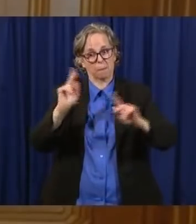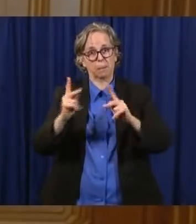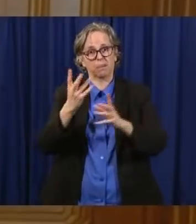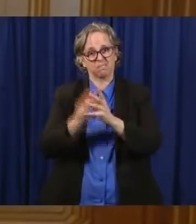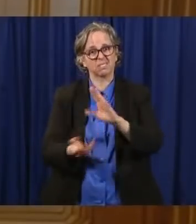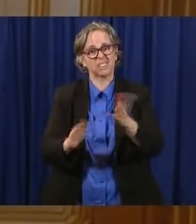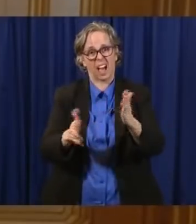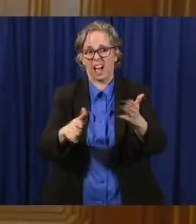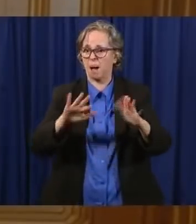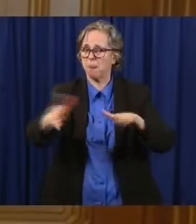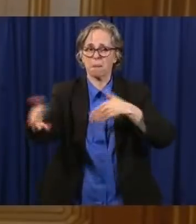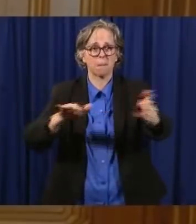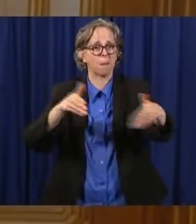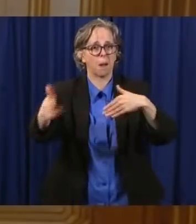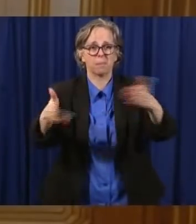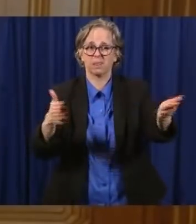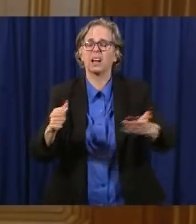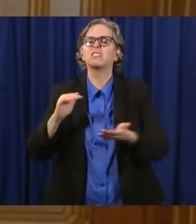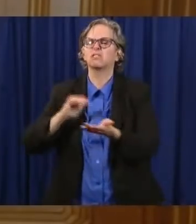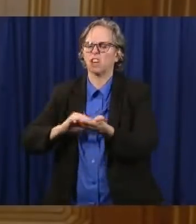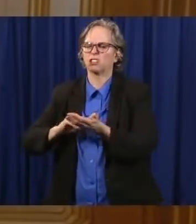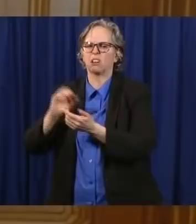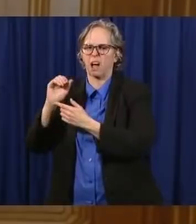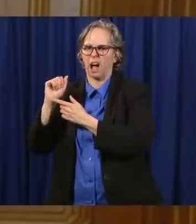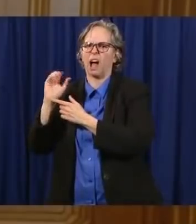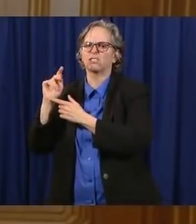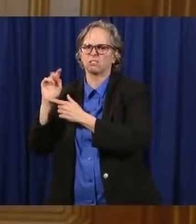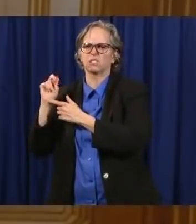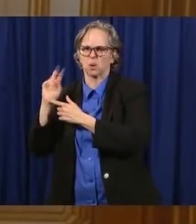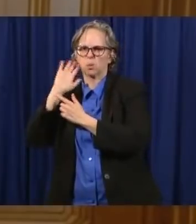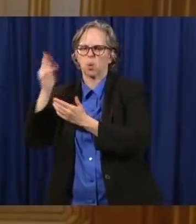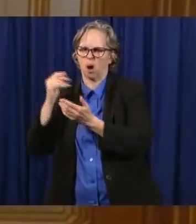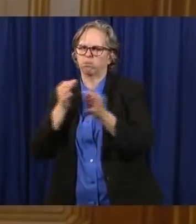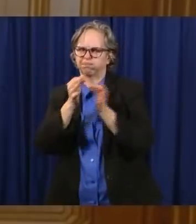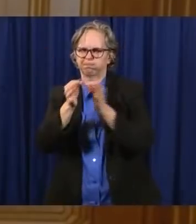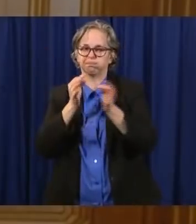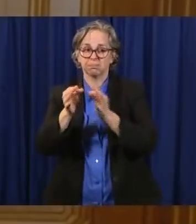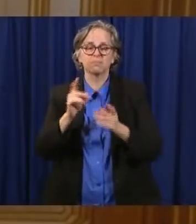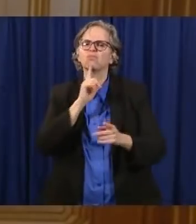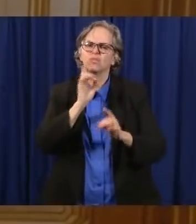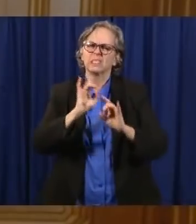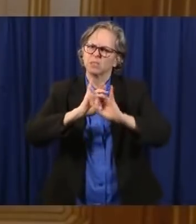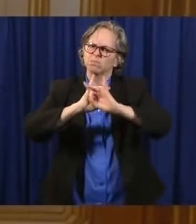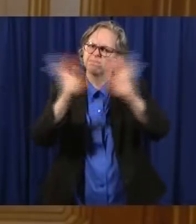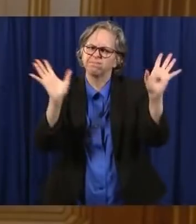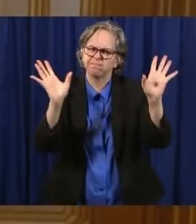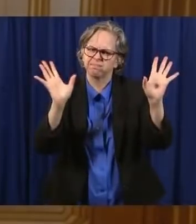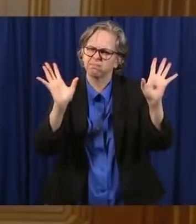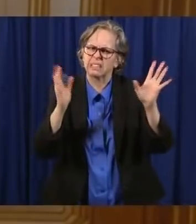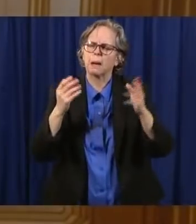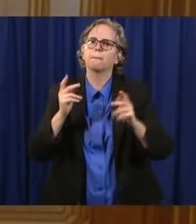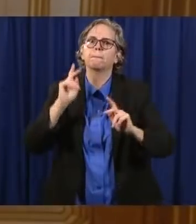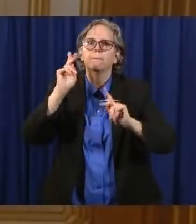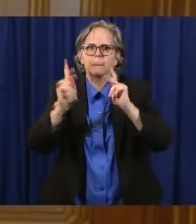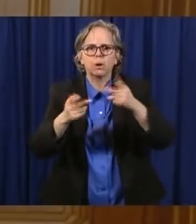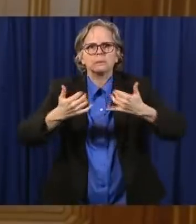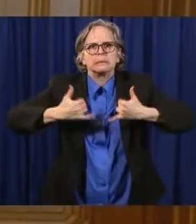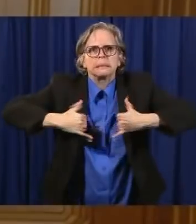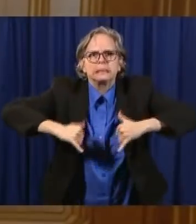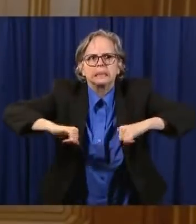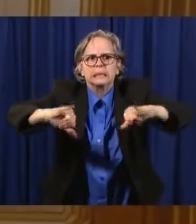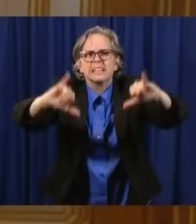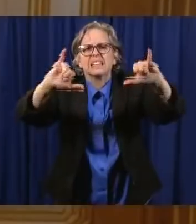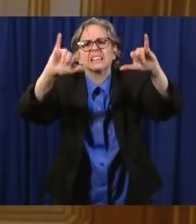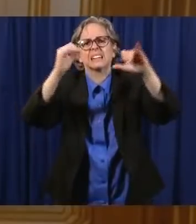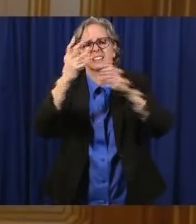you the figures. But these are tragedies that continue to occur. The death rate per day continues to